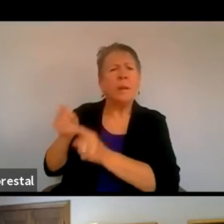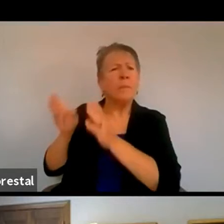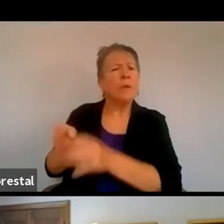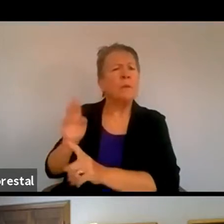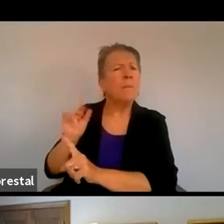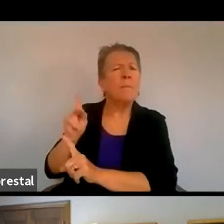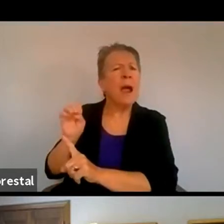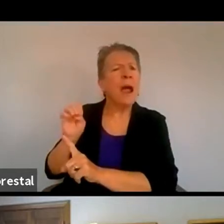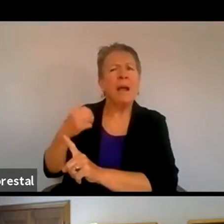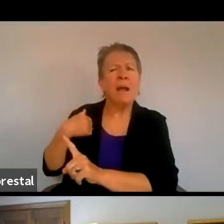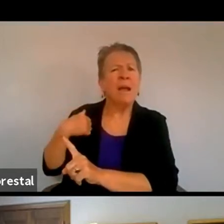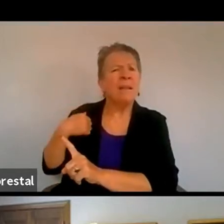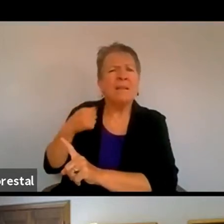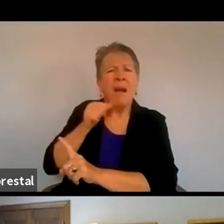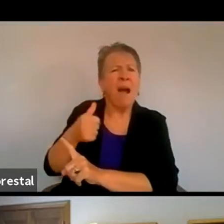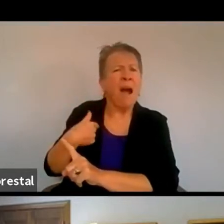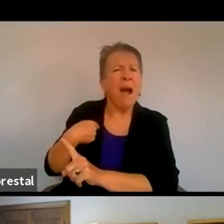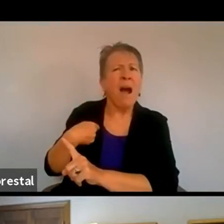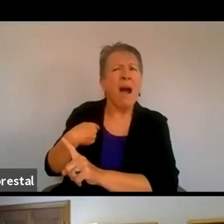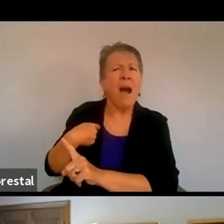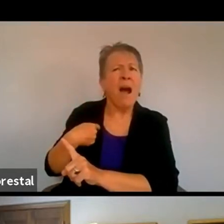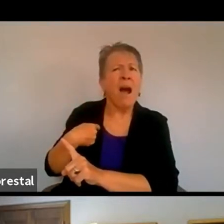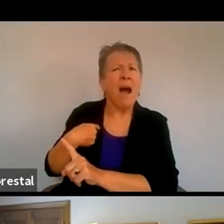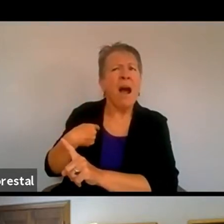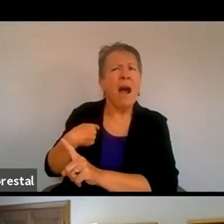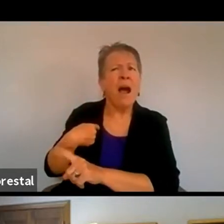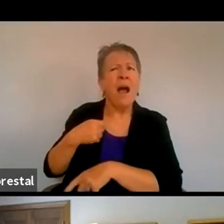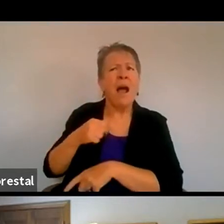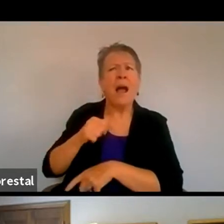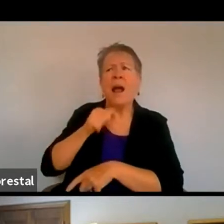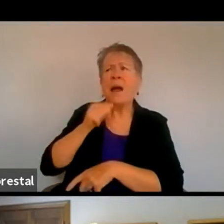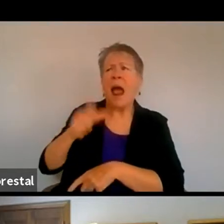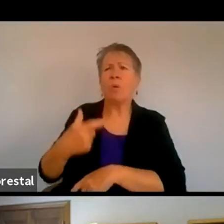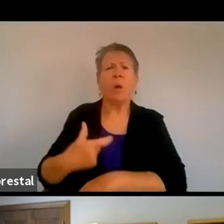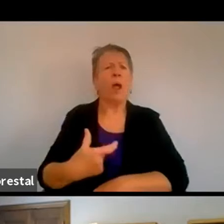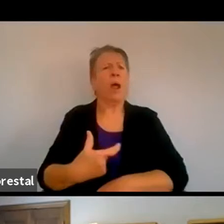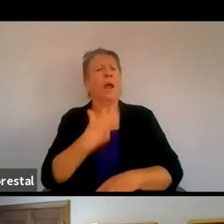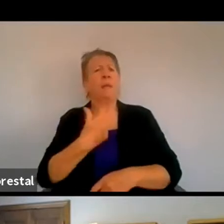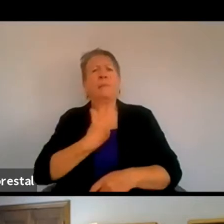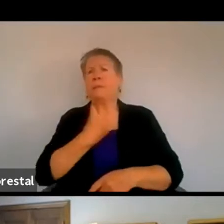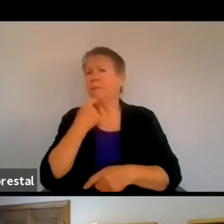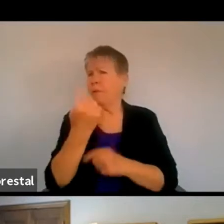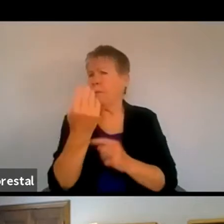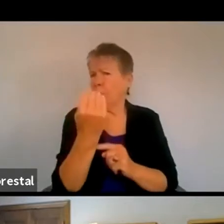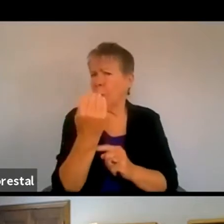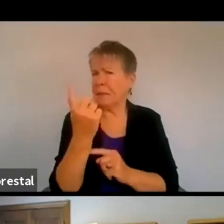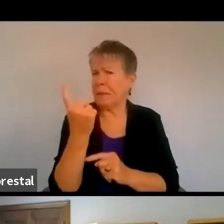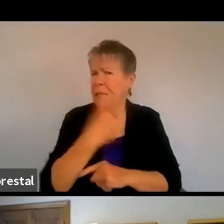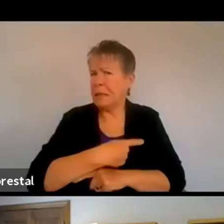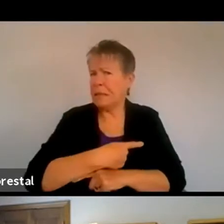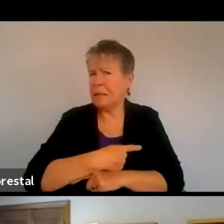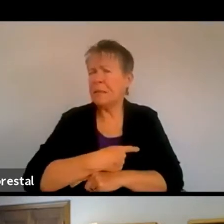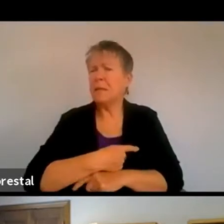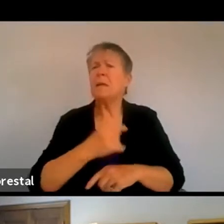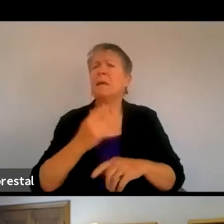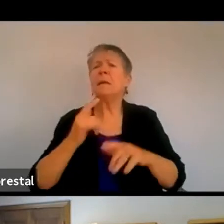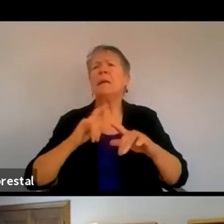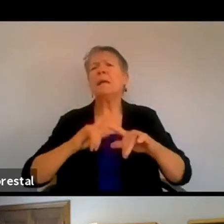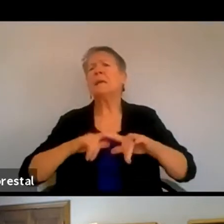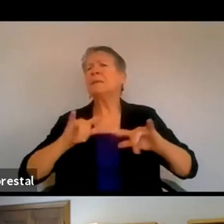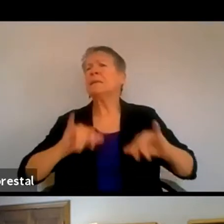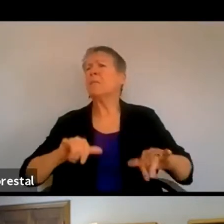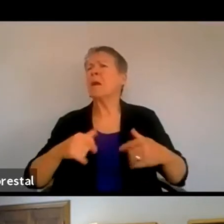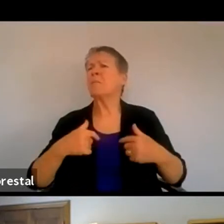and it wasn't terribly fun because we were in the middle of an important announcement, we're going above and beyond the public health guidance and taking